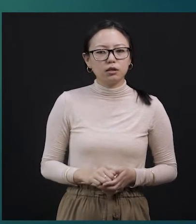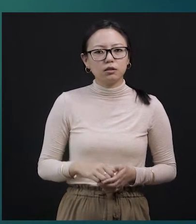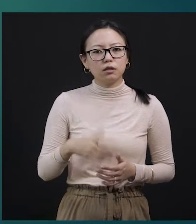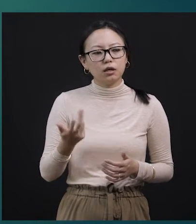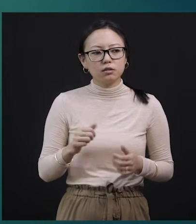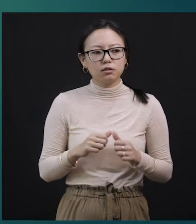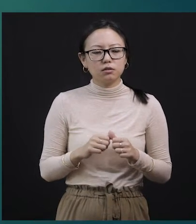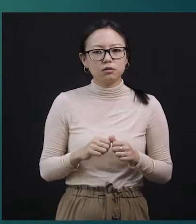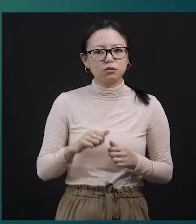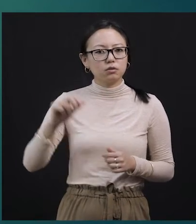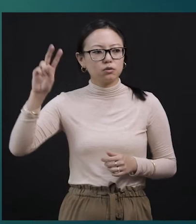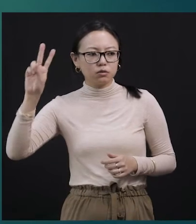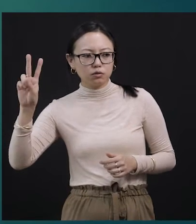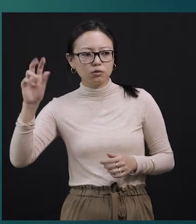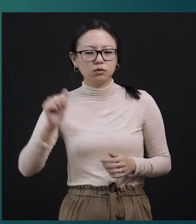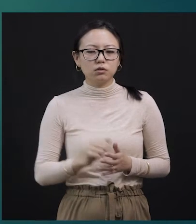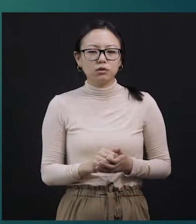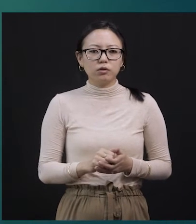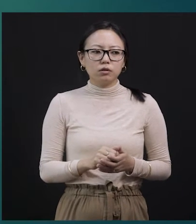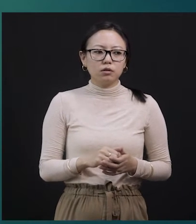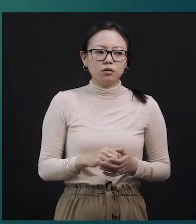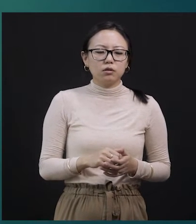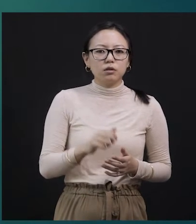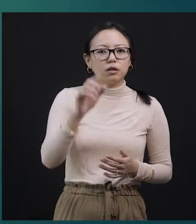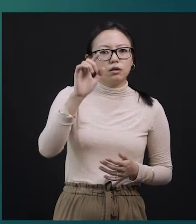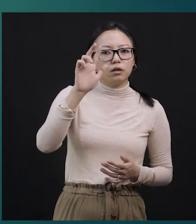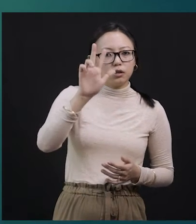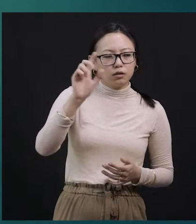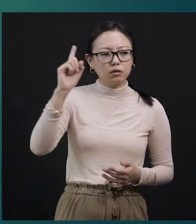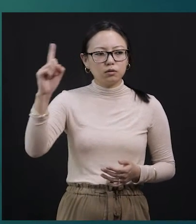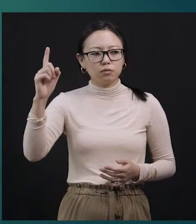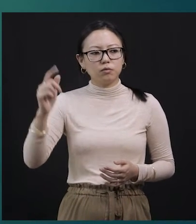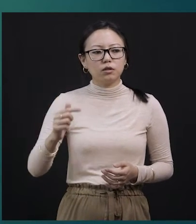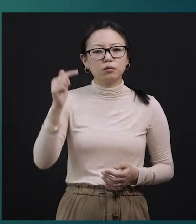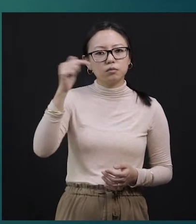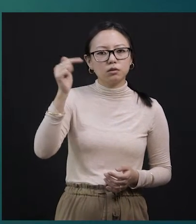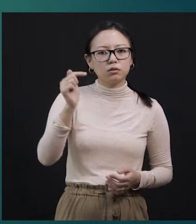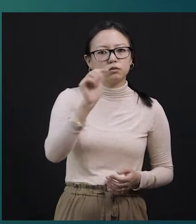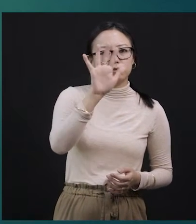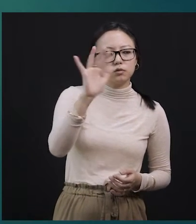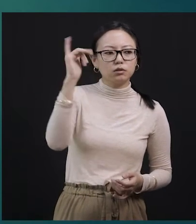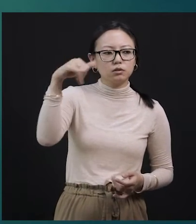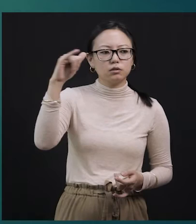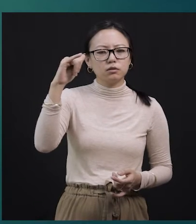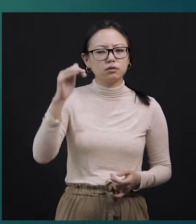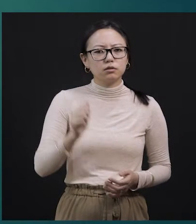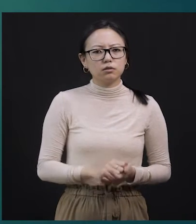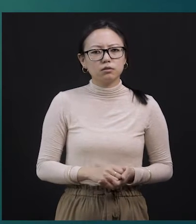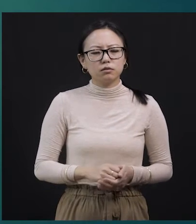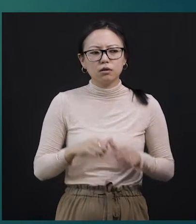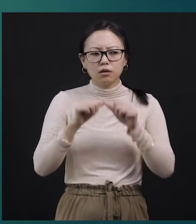from here, it will become 11. So, 11 minus 6, how much, children? It is 5, right? So, here how much